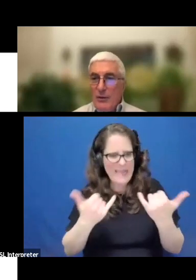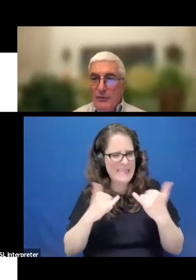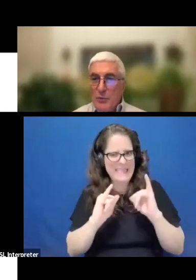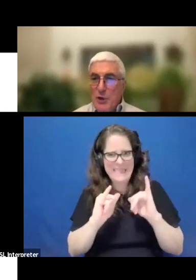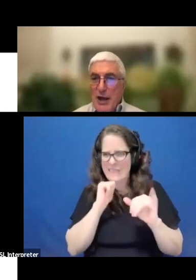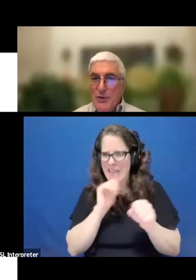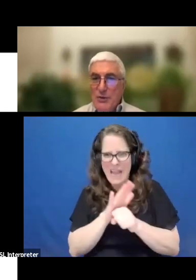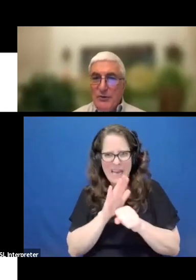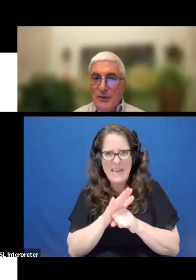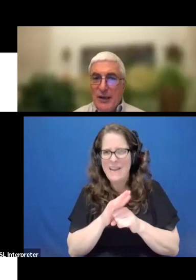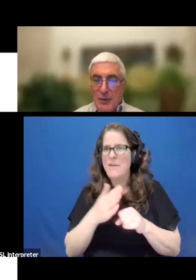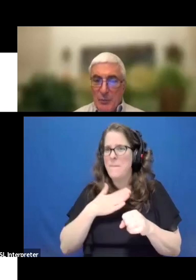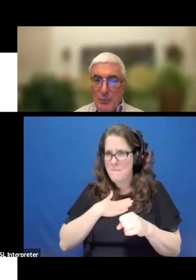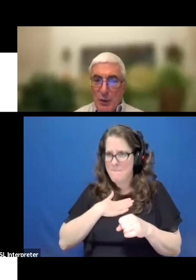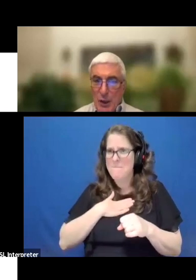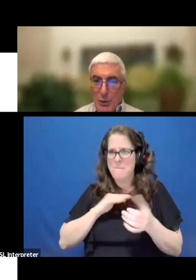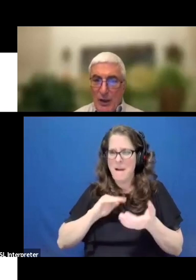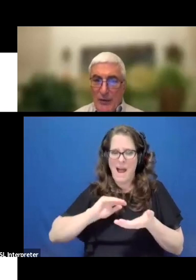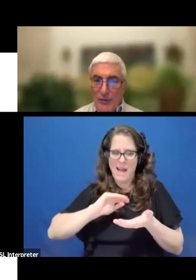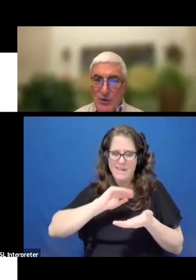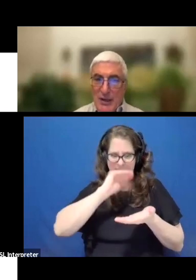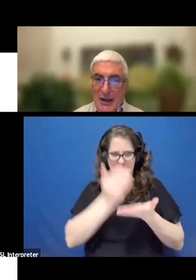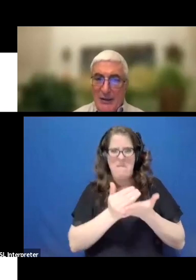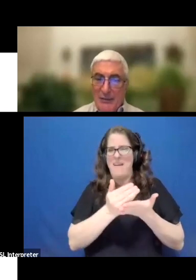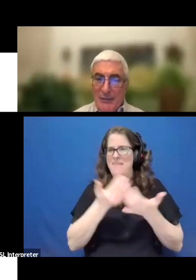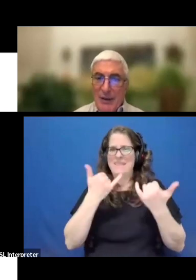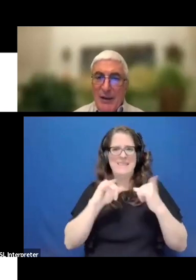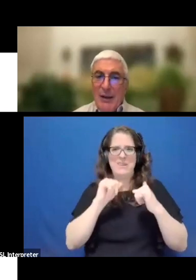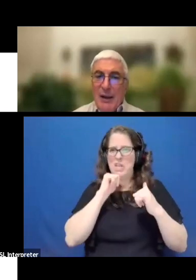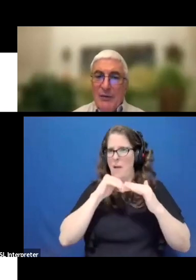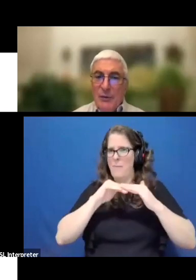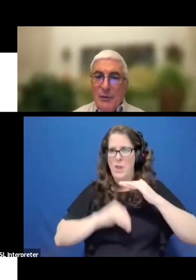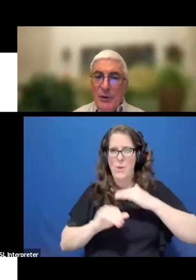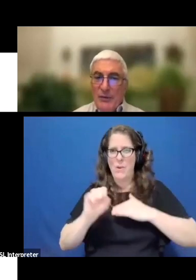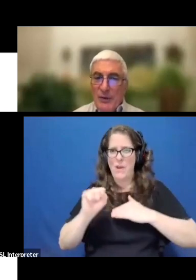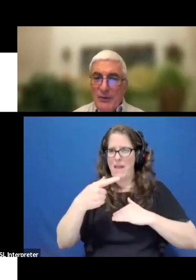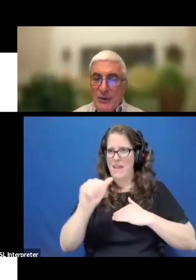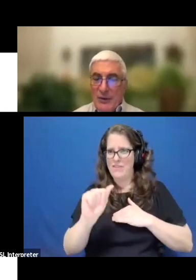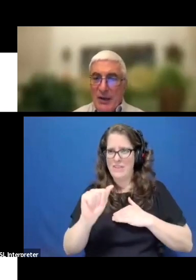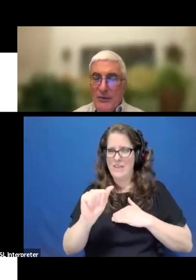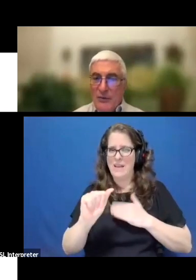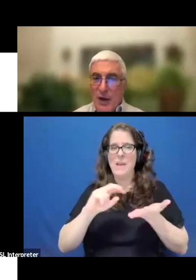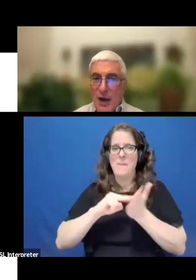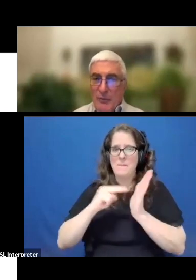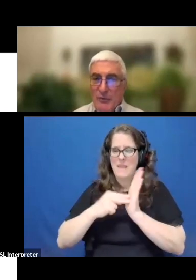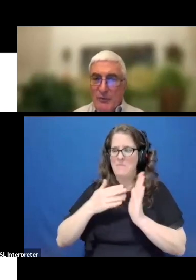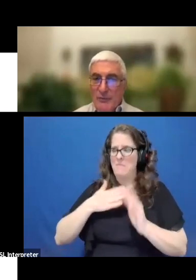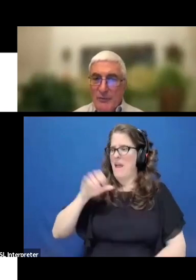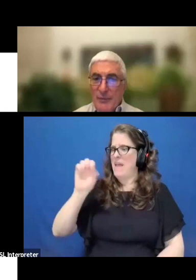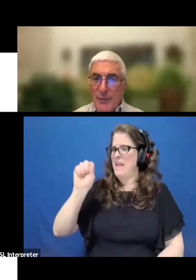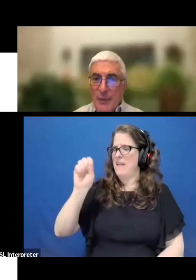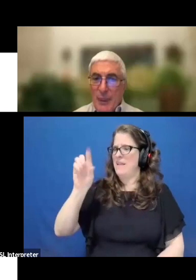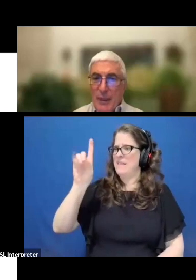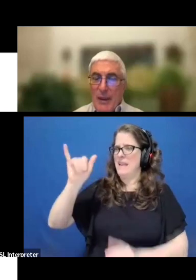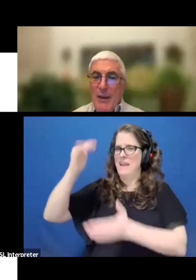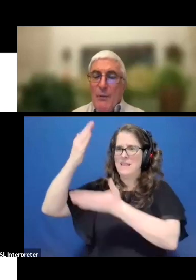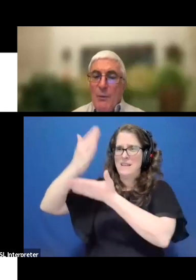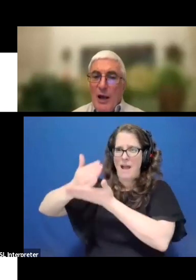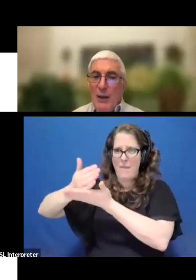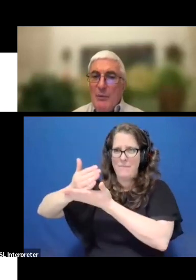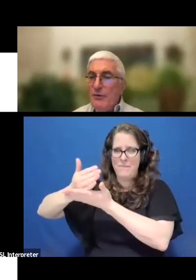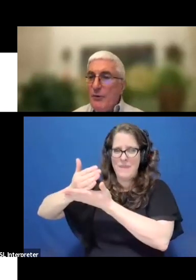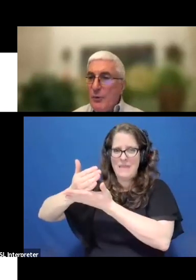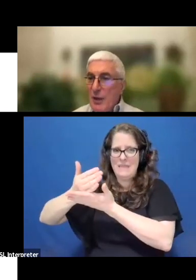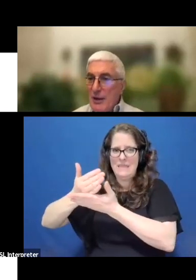aren't enough subtractions to get them below SGA, and so their SSDI stops?